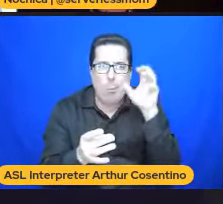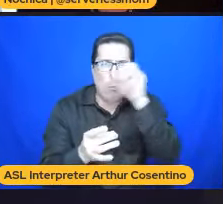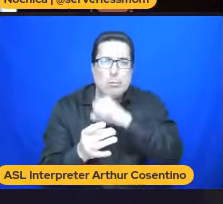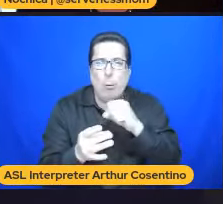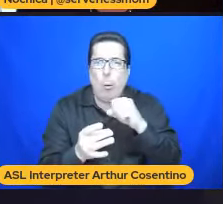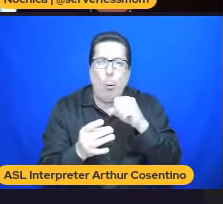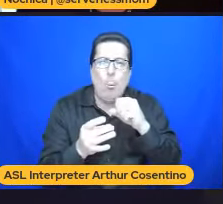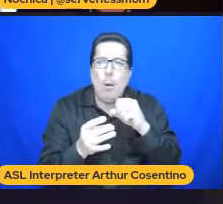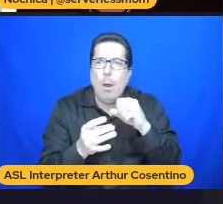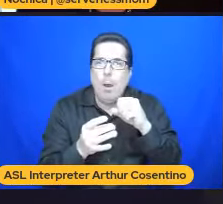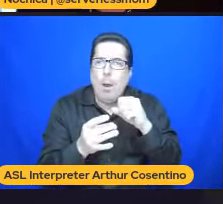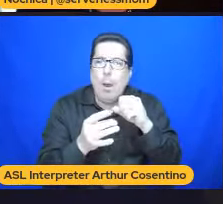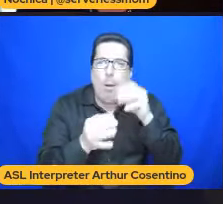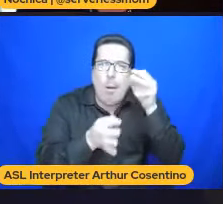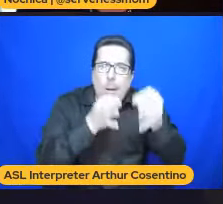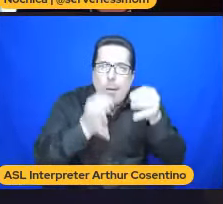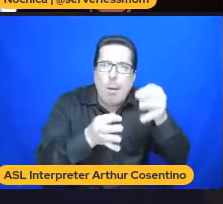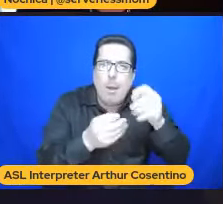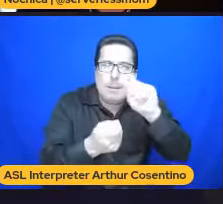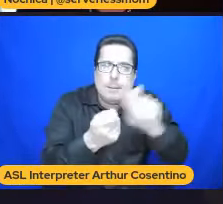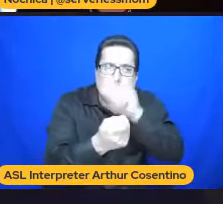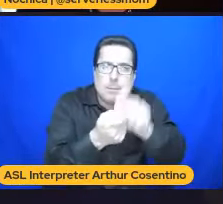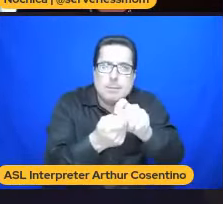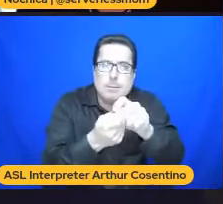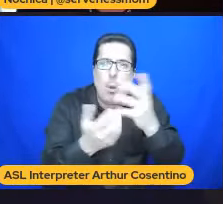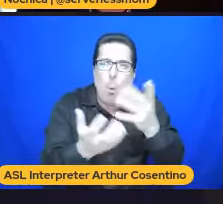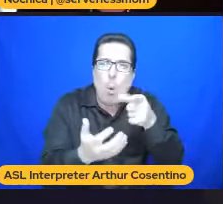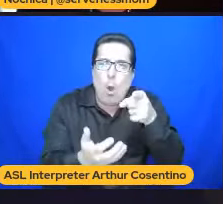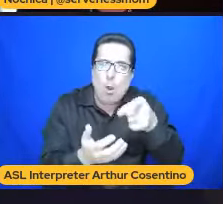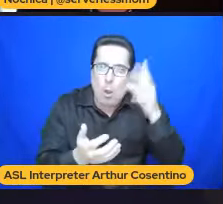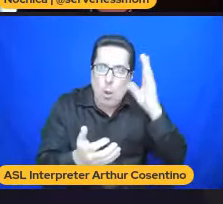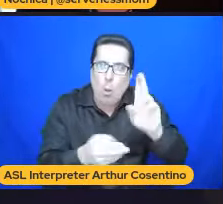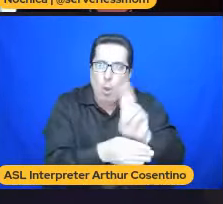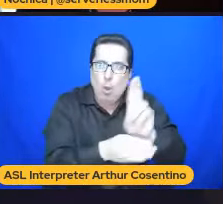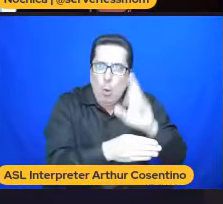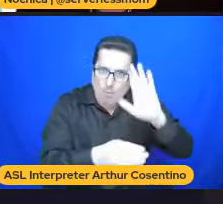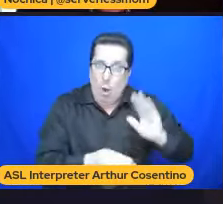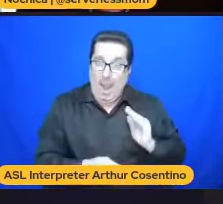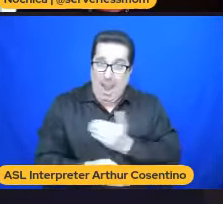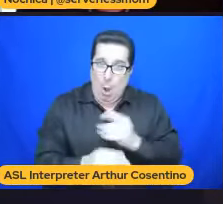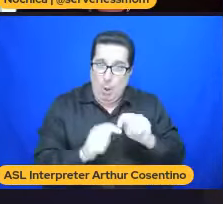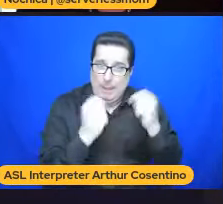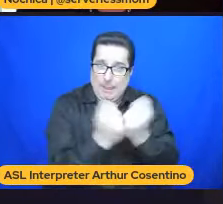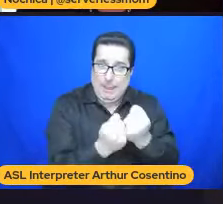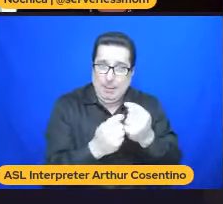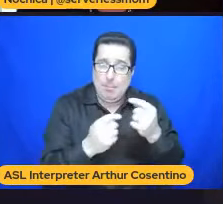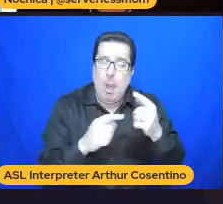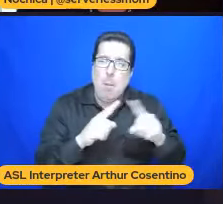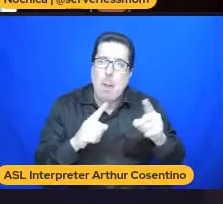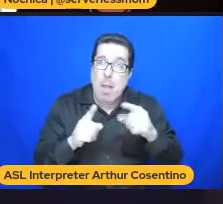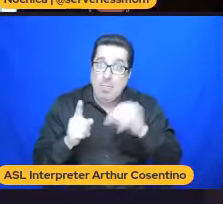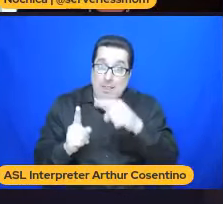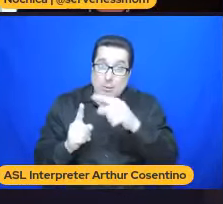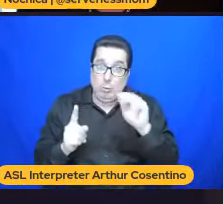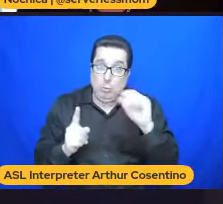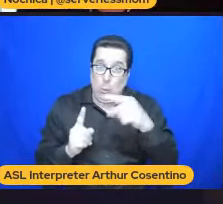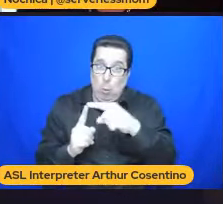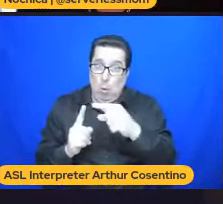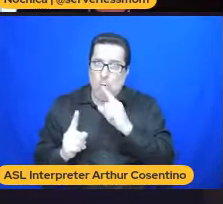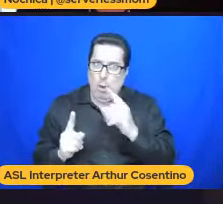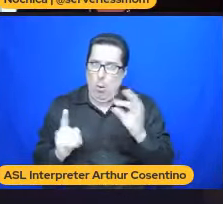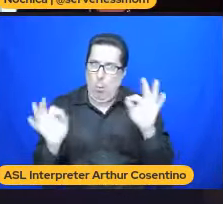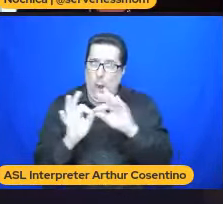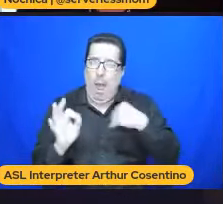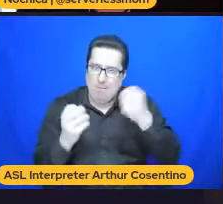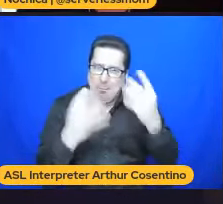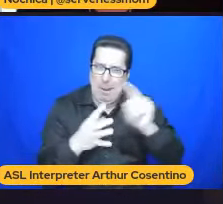exactly instruct us in how we're going to make these connections for our team. There absolutely are great tools out there, and I'm going to talk about a few of